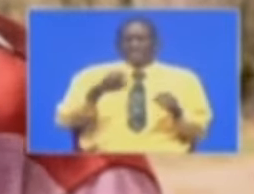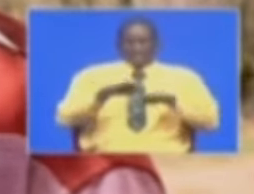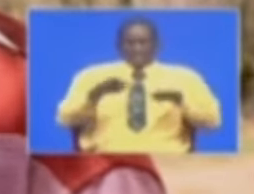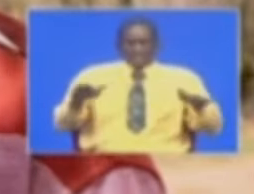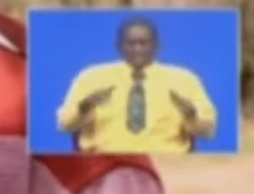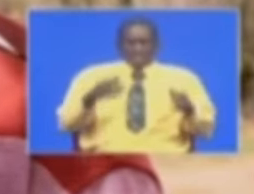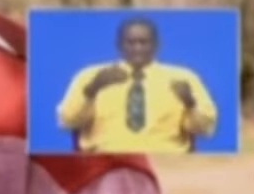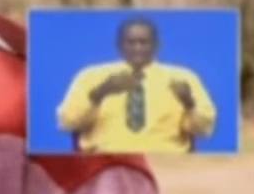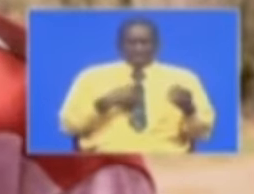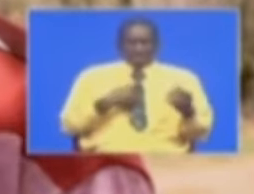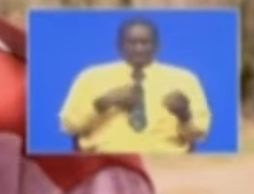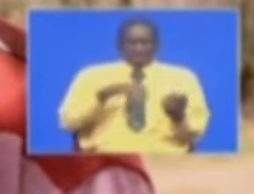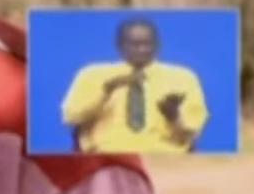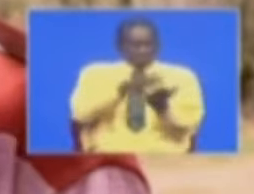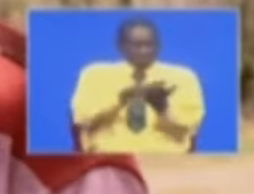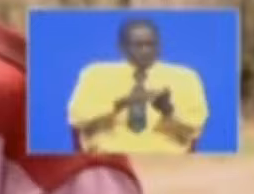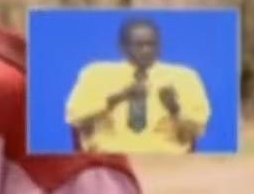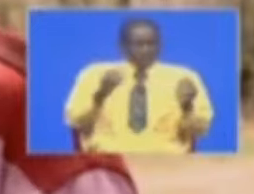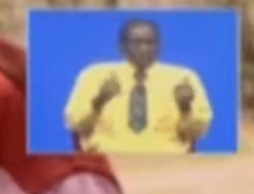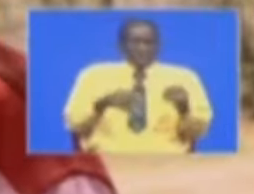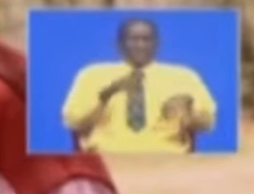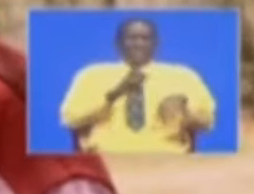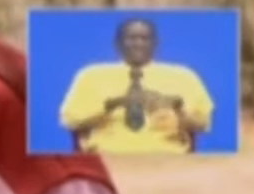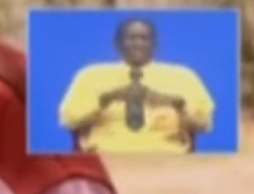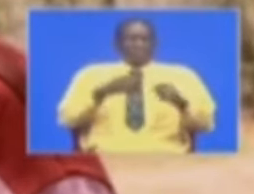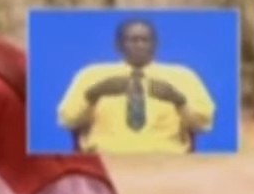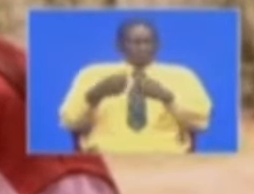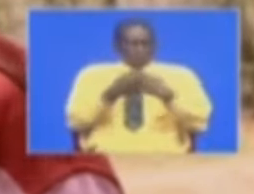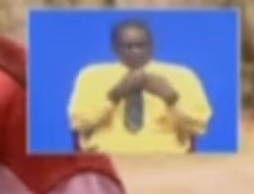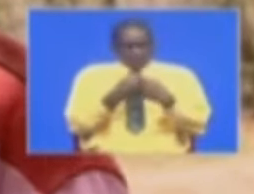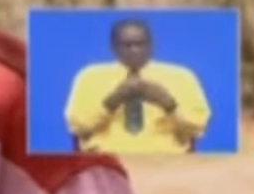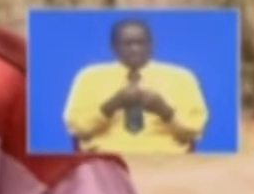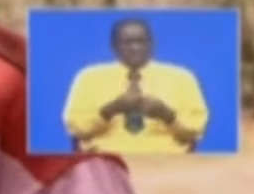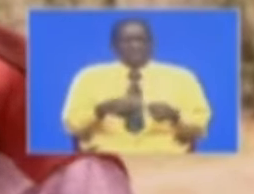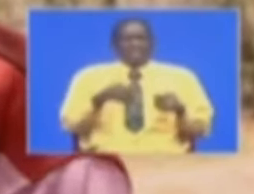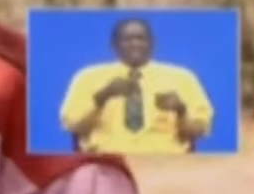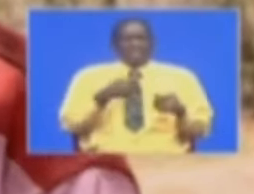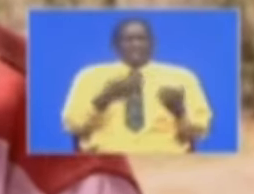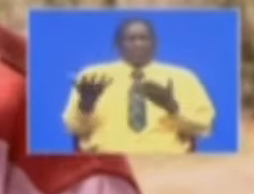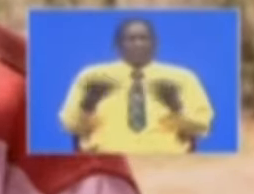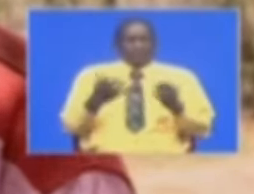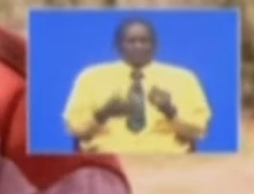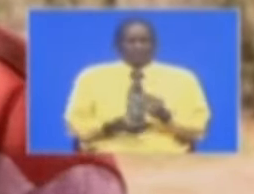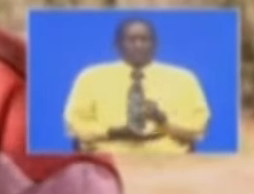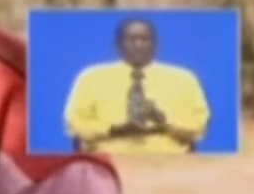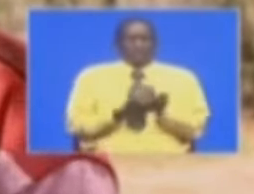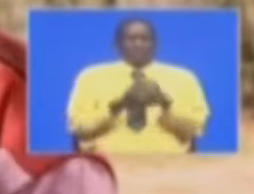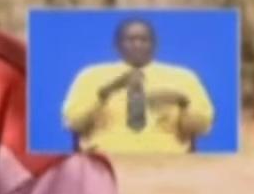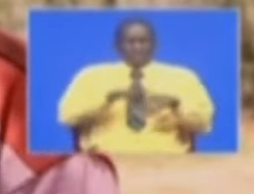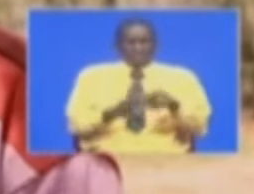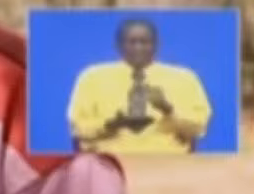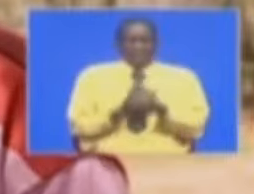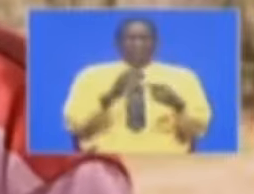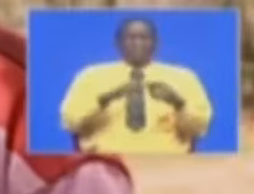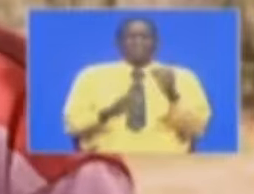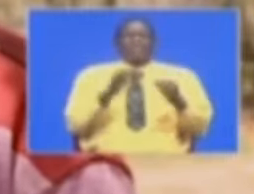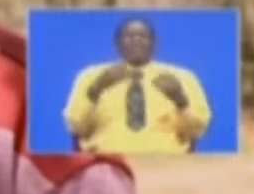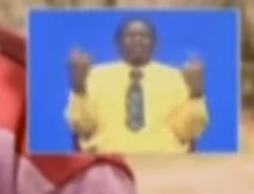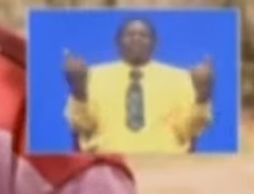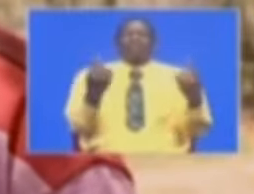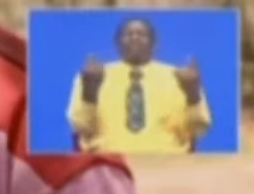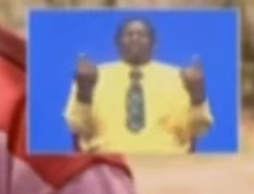conserve. So that during times of hardships, they have where to get assistance from. But when they just graze in